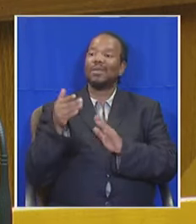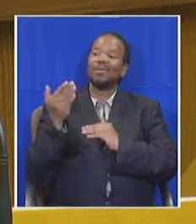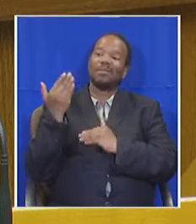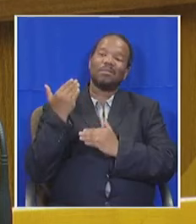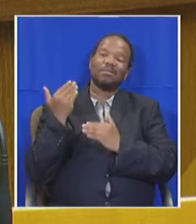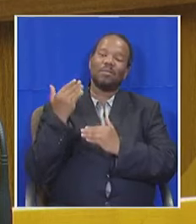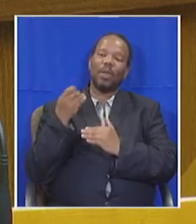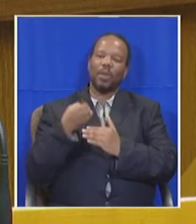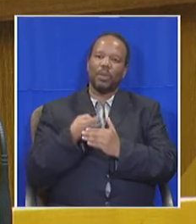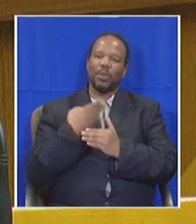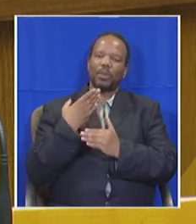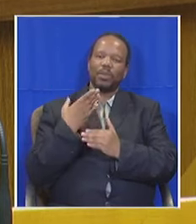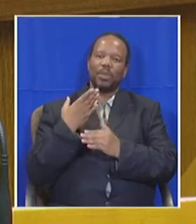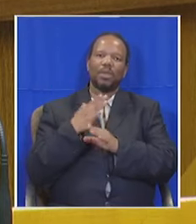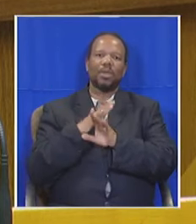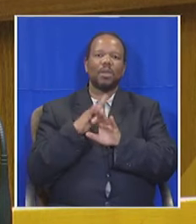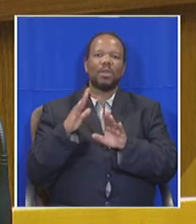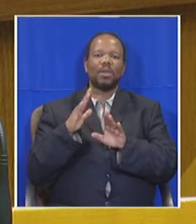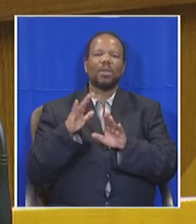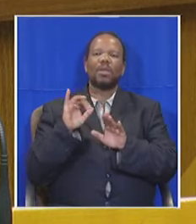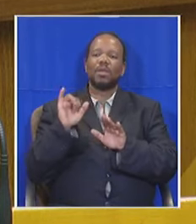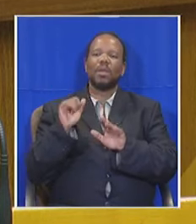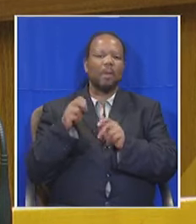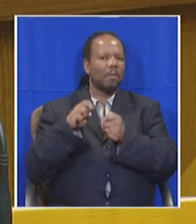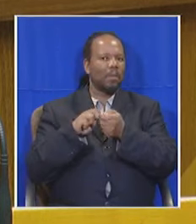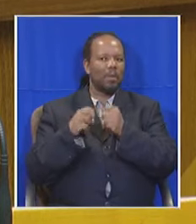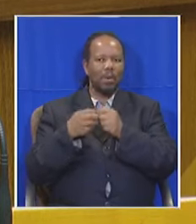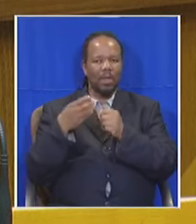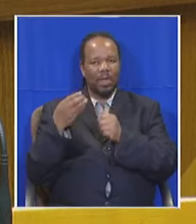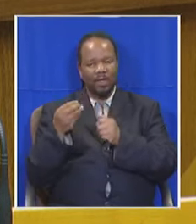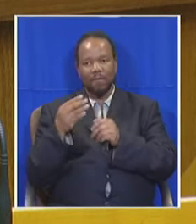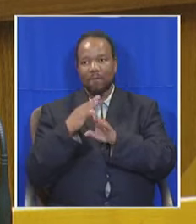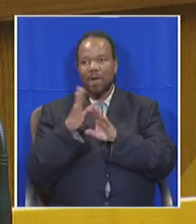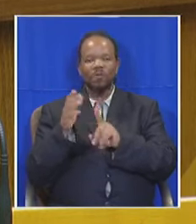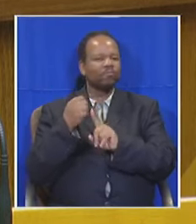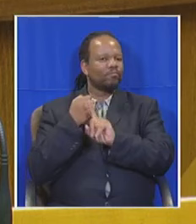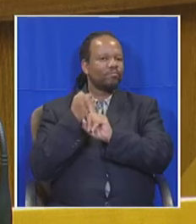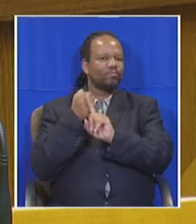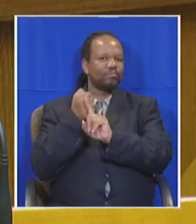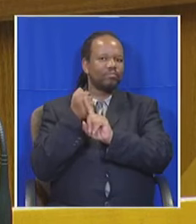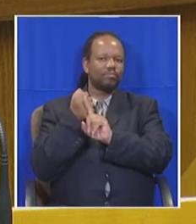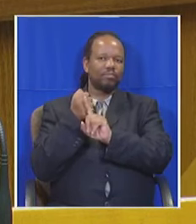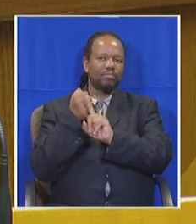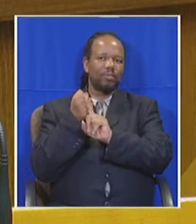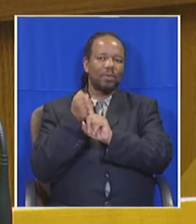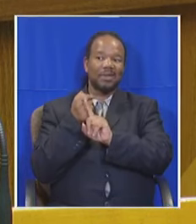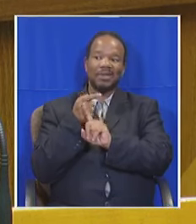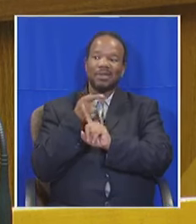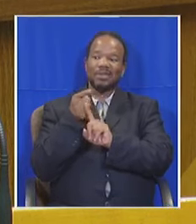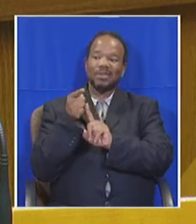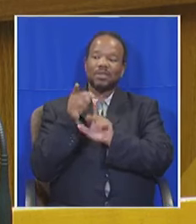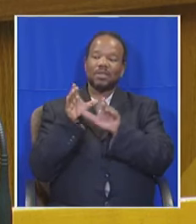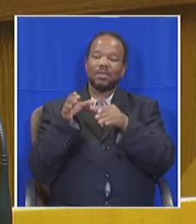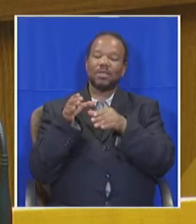irrespective of the shortcomings of their time. They decided that they, as a generation,